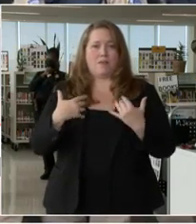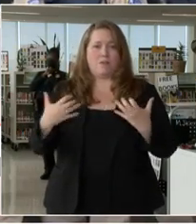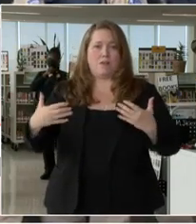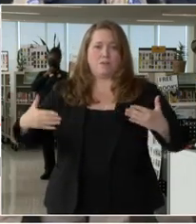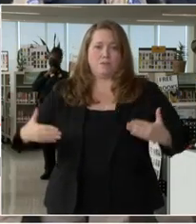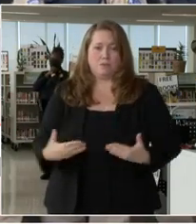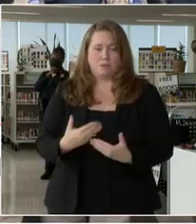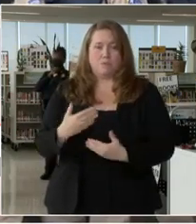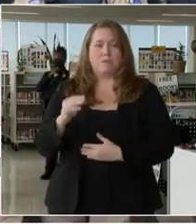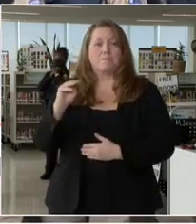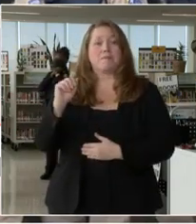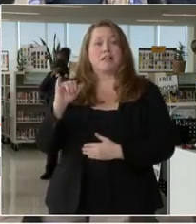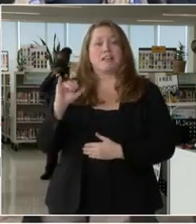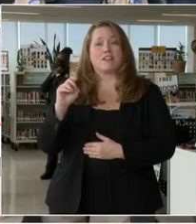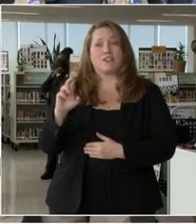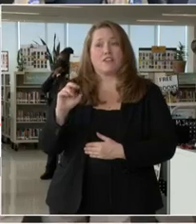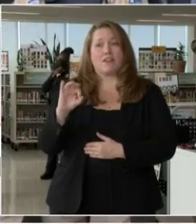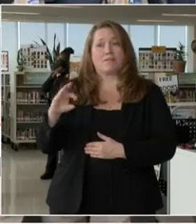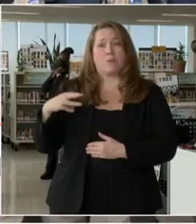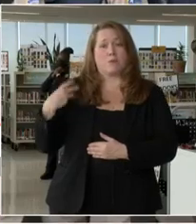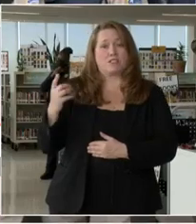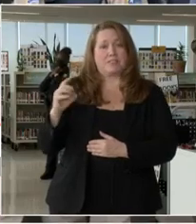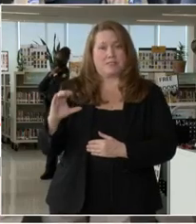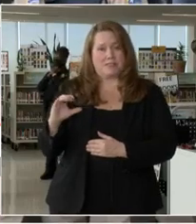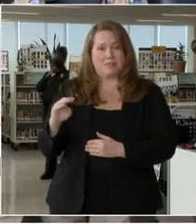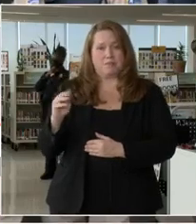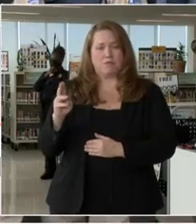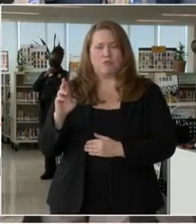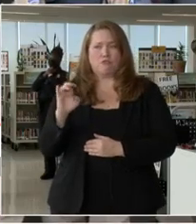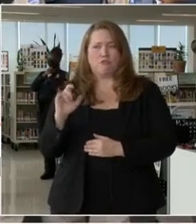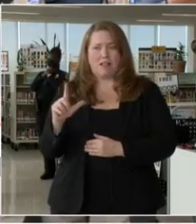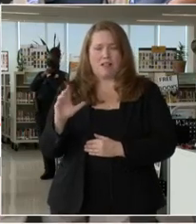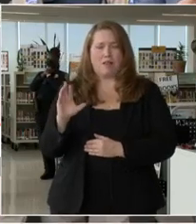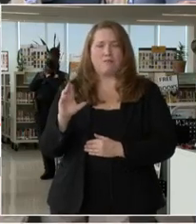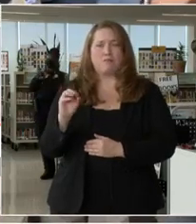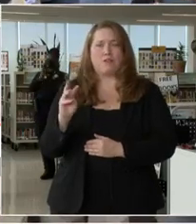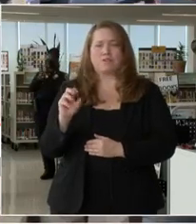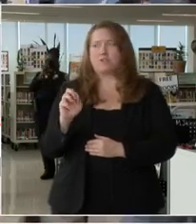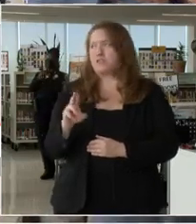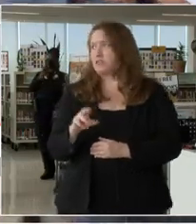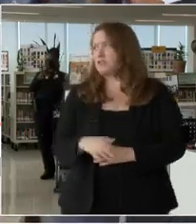the mayor of D.C., Mayor Muriel Bowser.